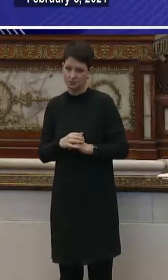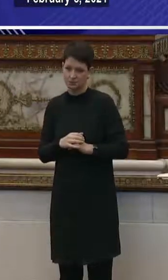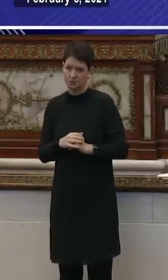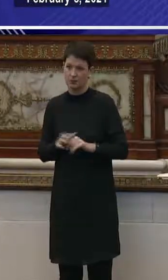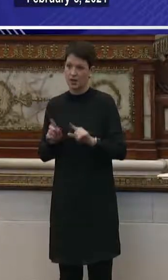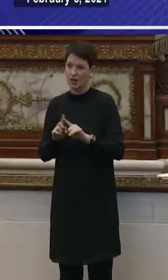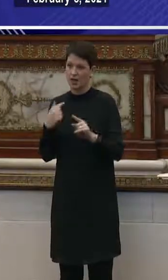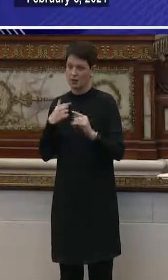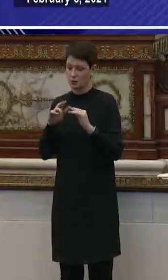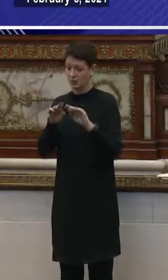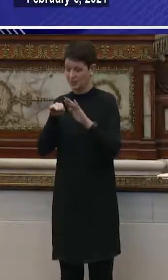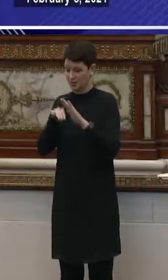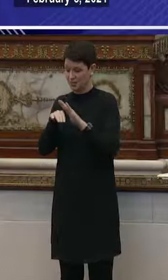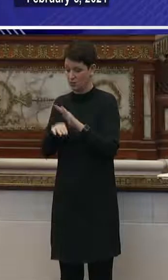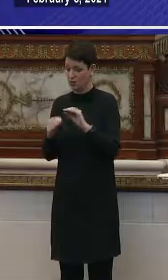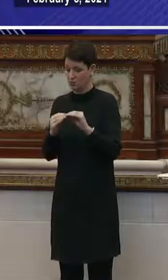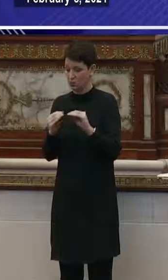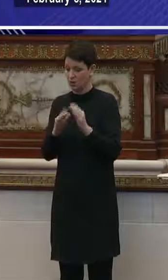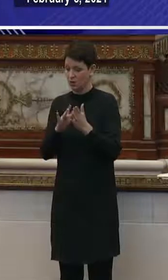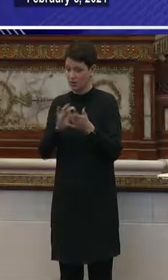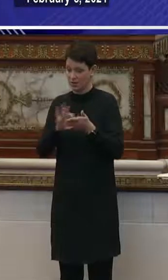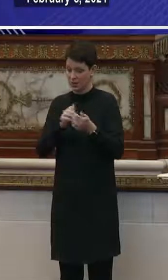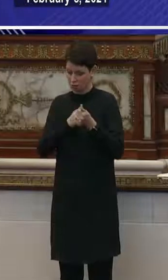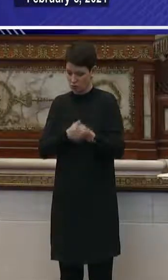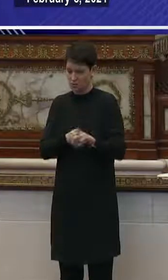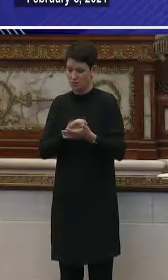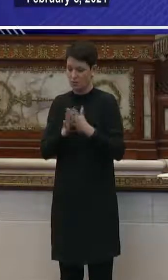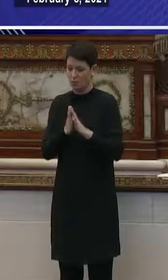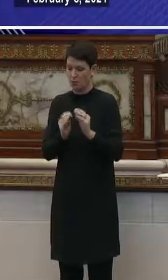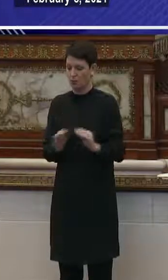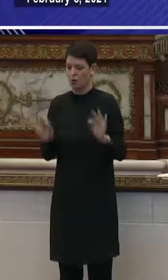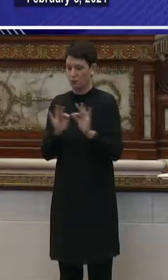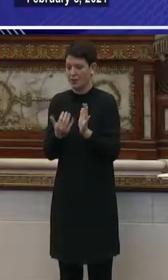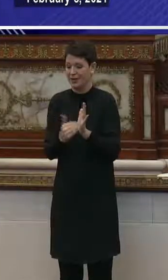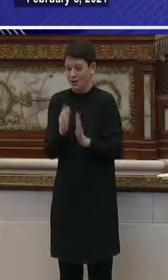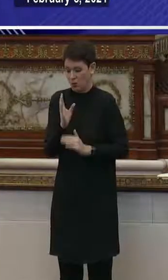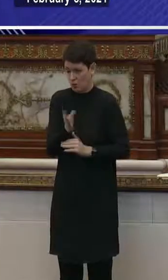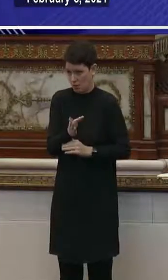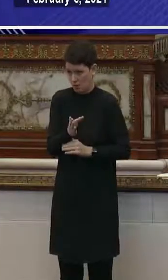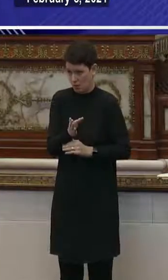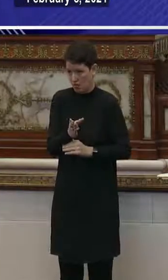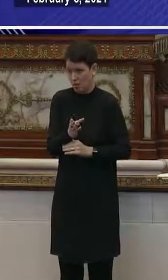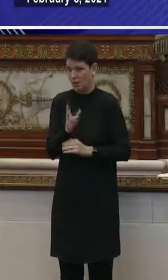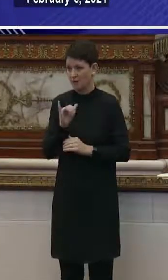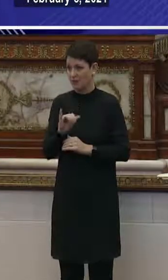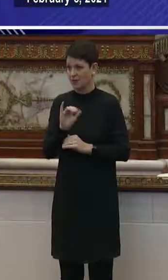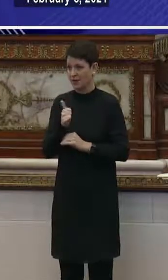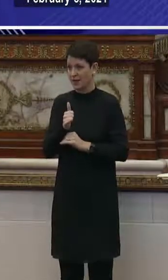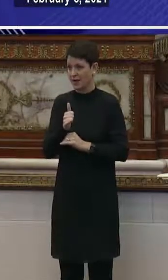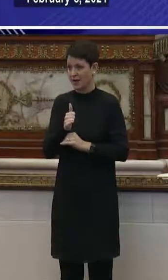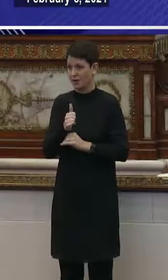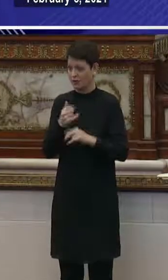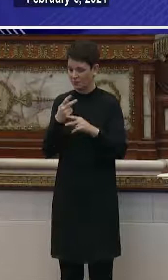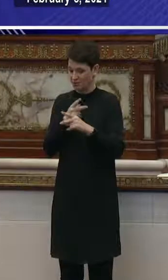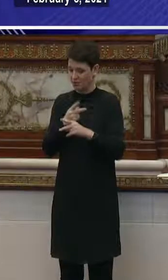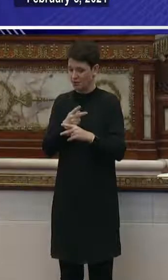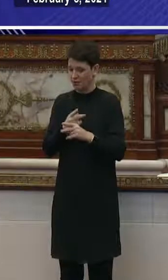we get to lower rates, then contact tracing will again become more important. And ultimately, that's the way to kind of snuff out the